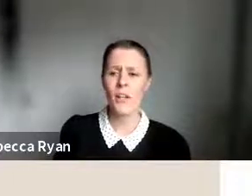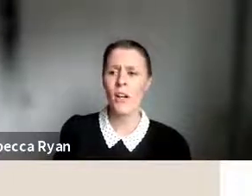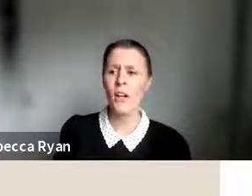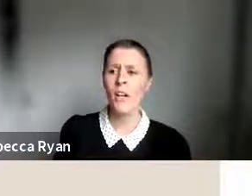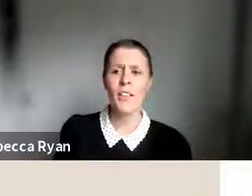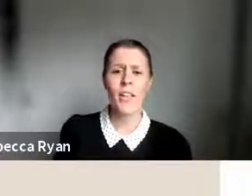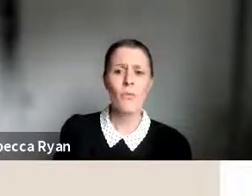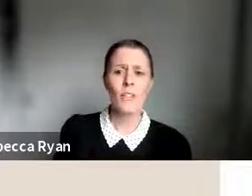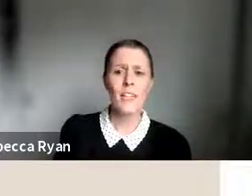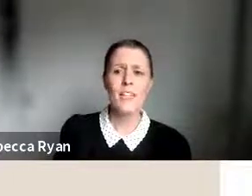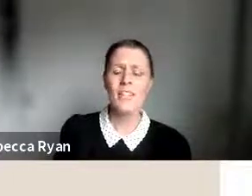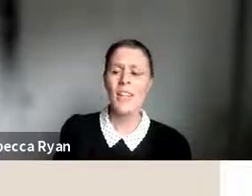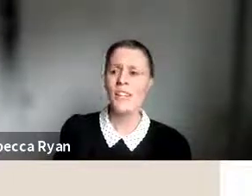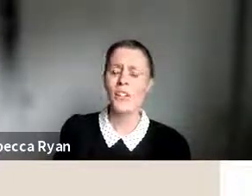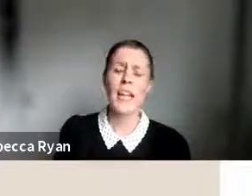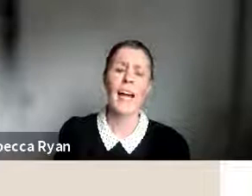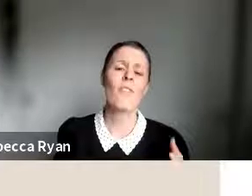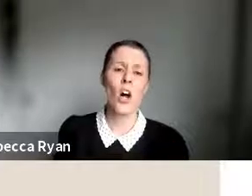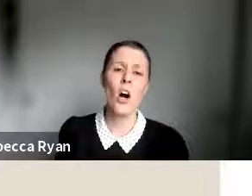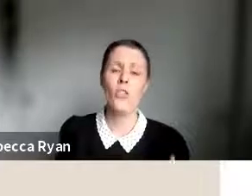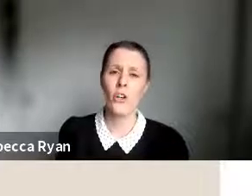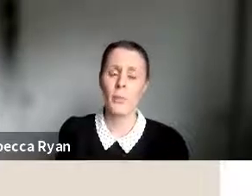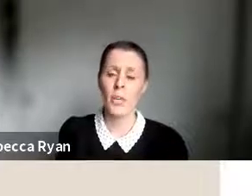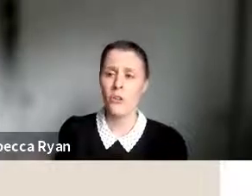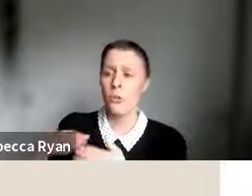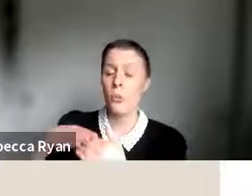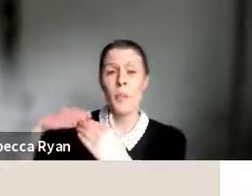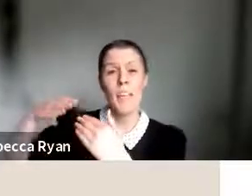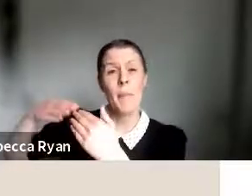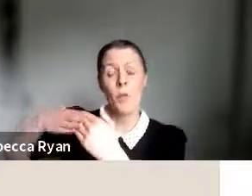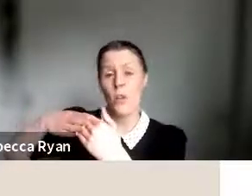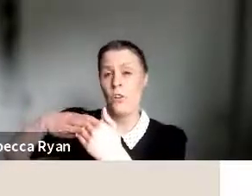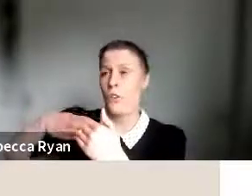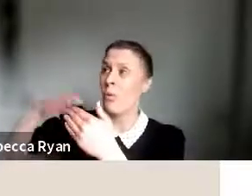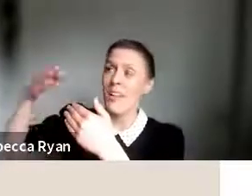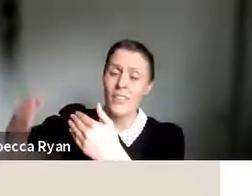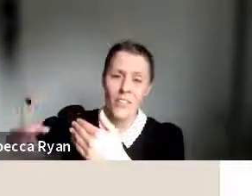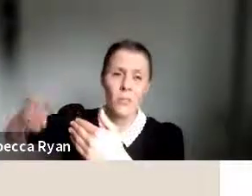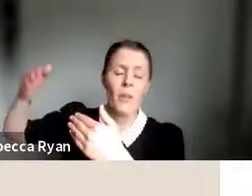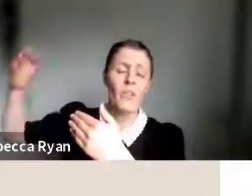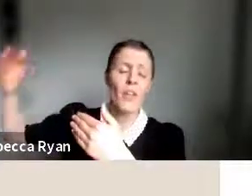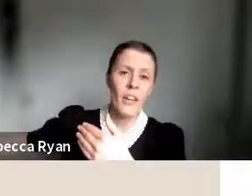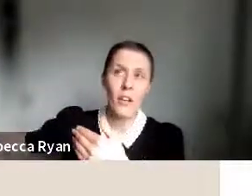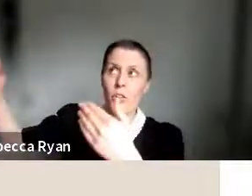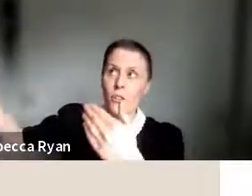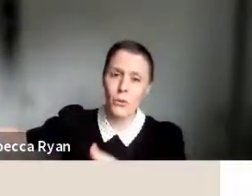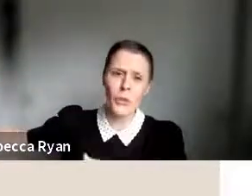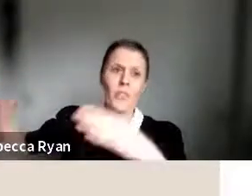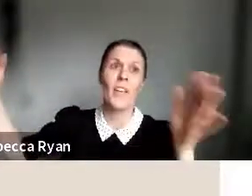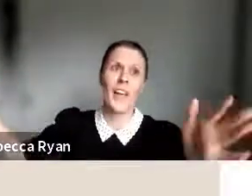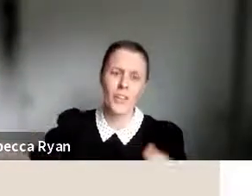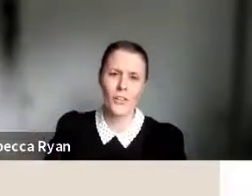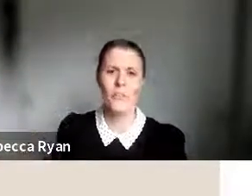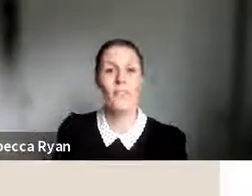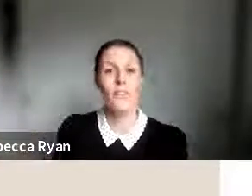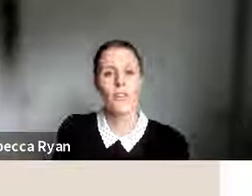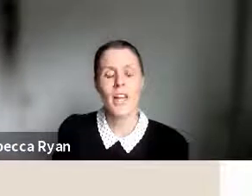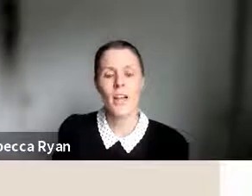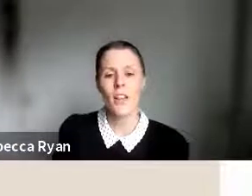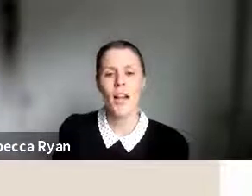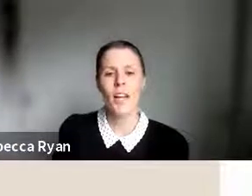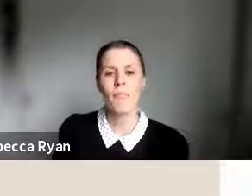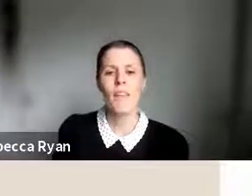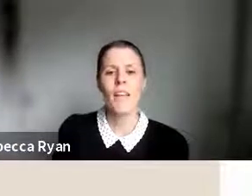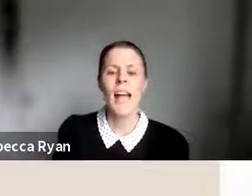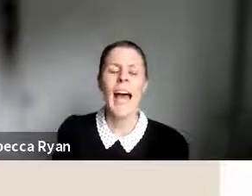polio, etc. They really didn't necessarily have long-term issues when we think about long-term, 6 months, a year, 2 years, 10 years, 50 years